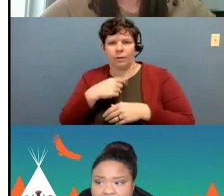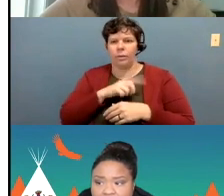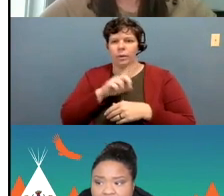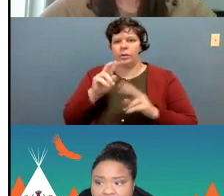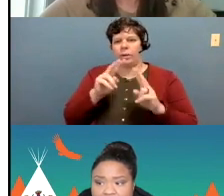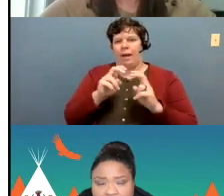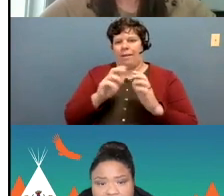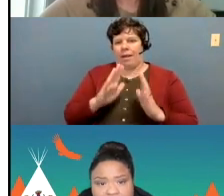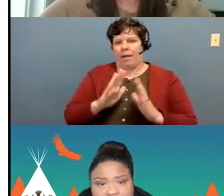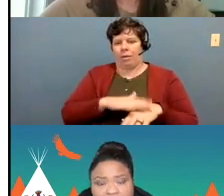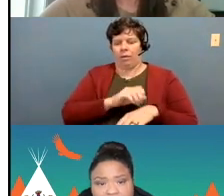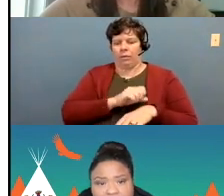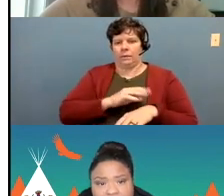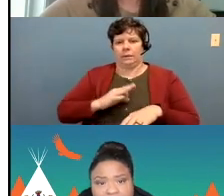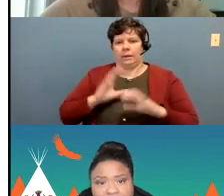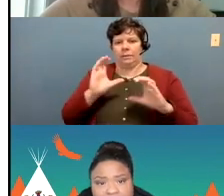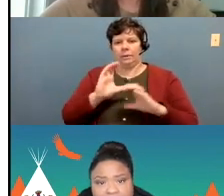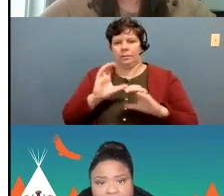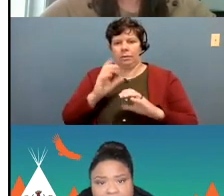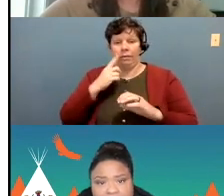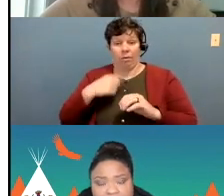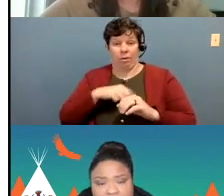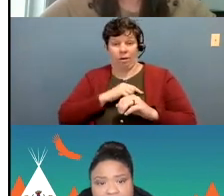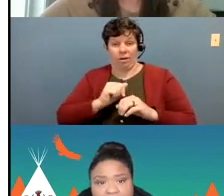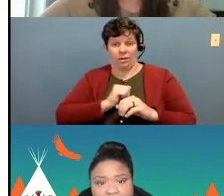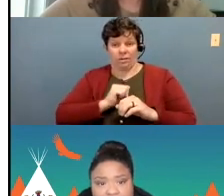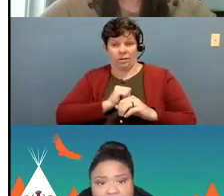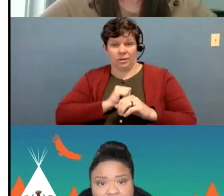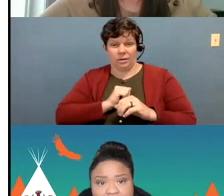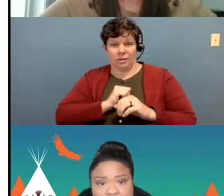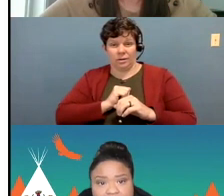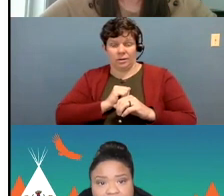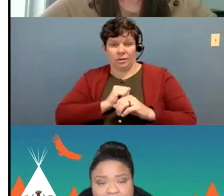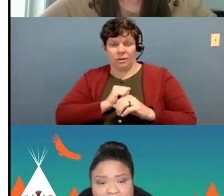to do some searches on our end to see if we could try to locate the person